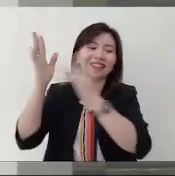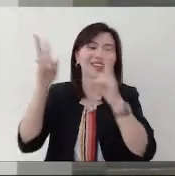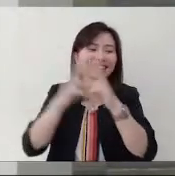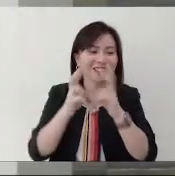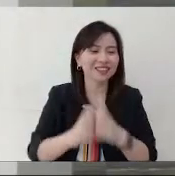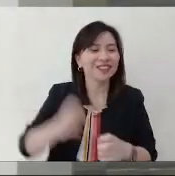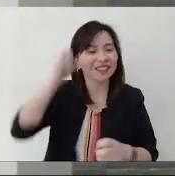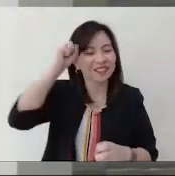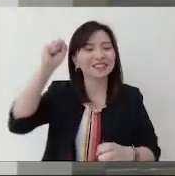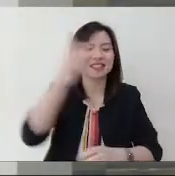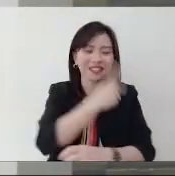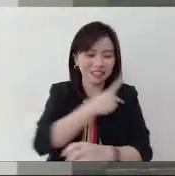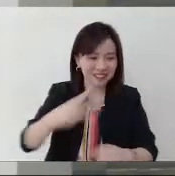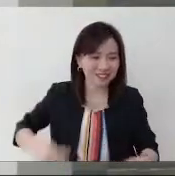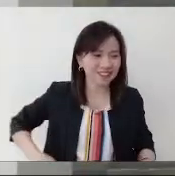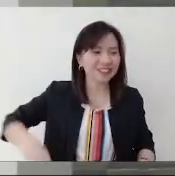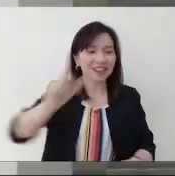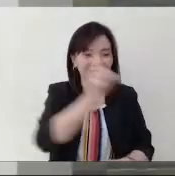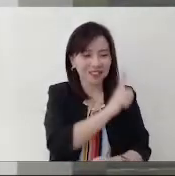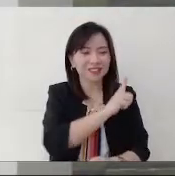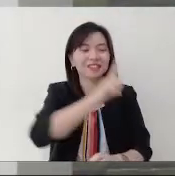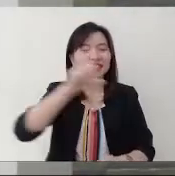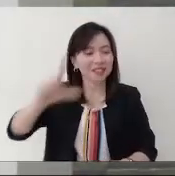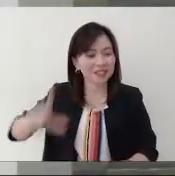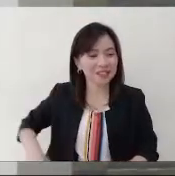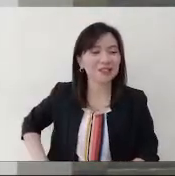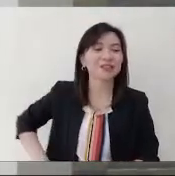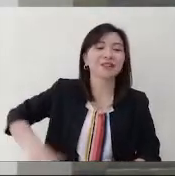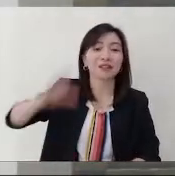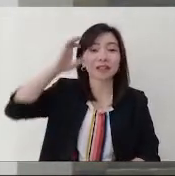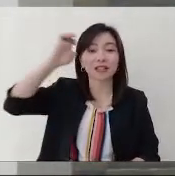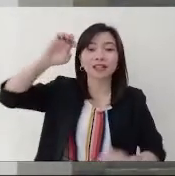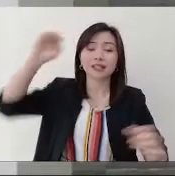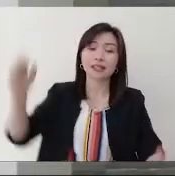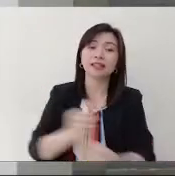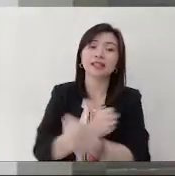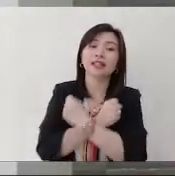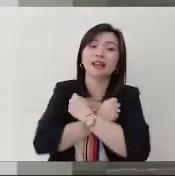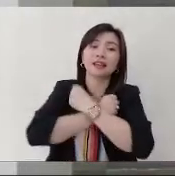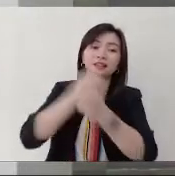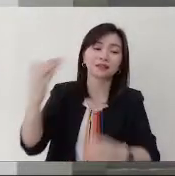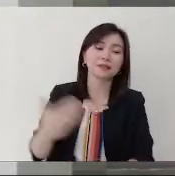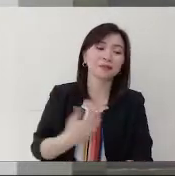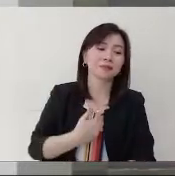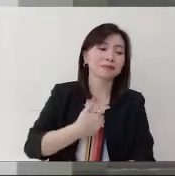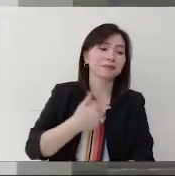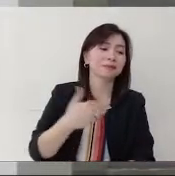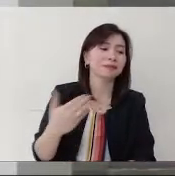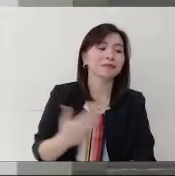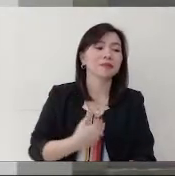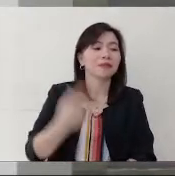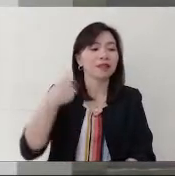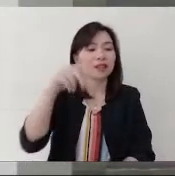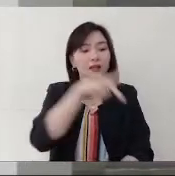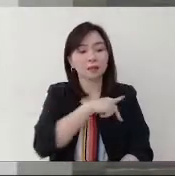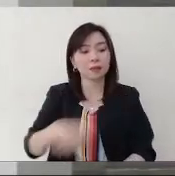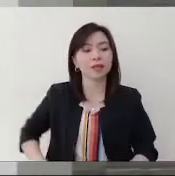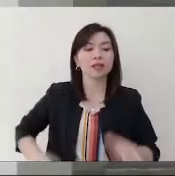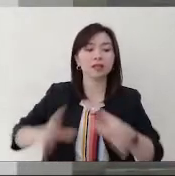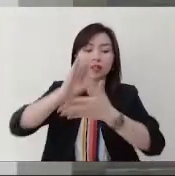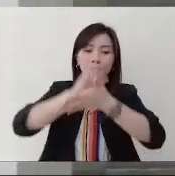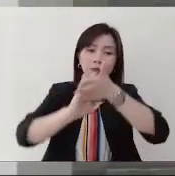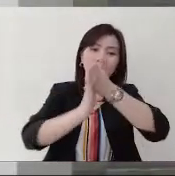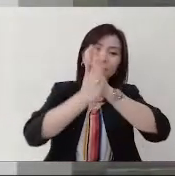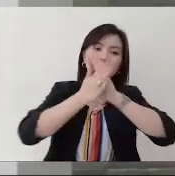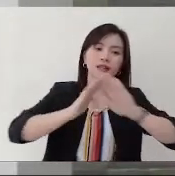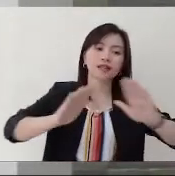Jesus, though He's the King of Kings, the Lord of Lords, He loves me, the Prince